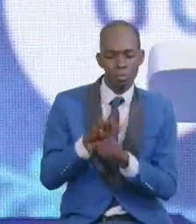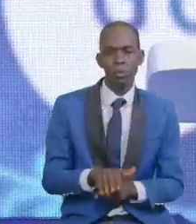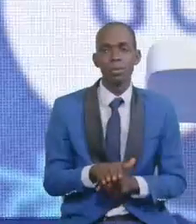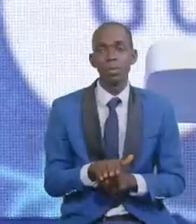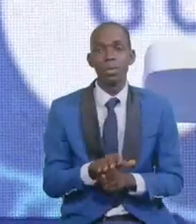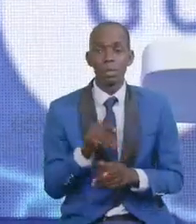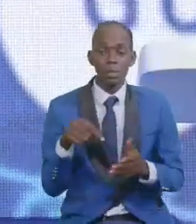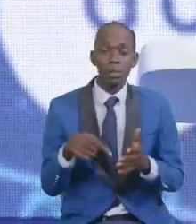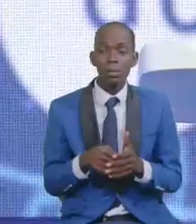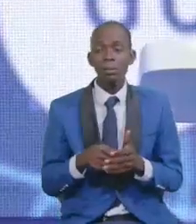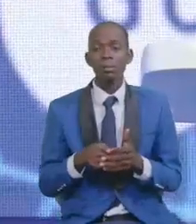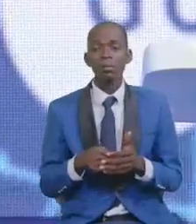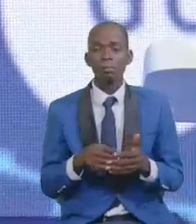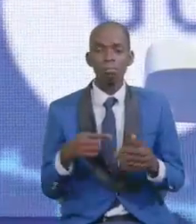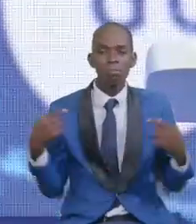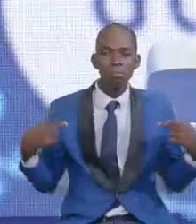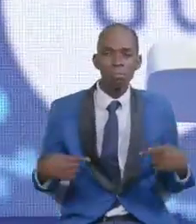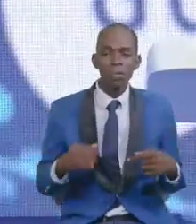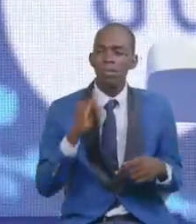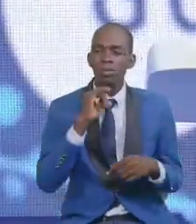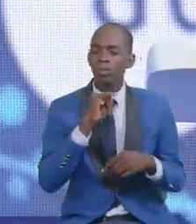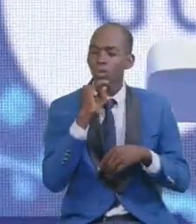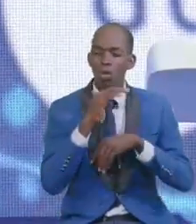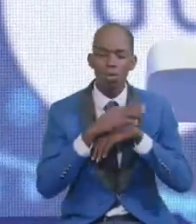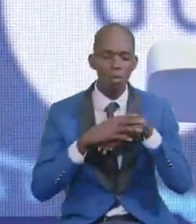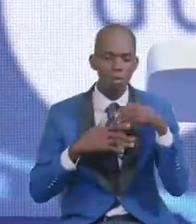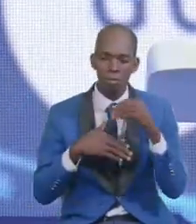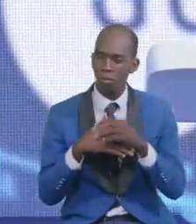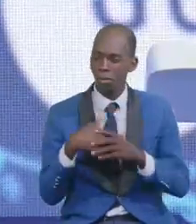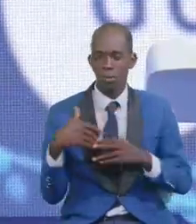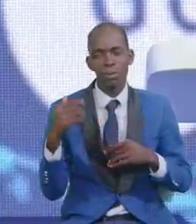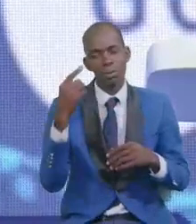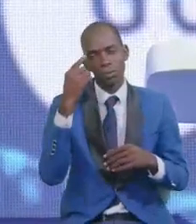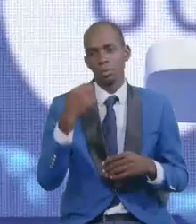this is not convenient or comfortable.